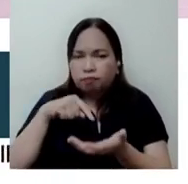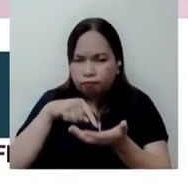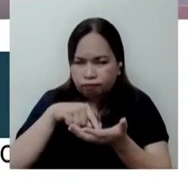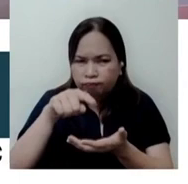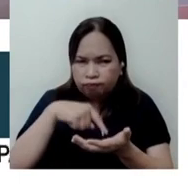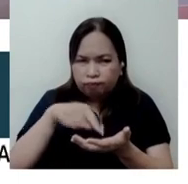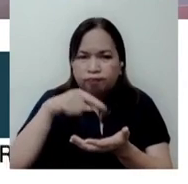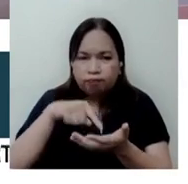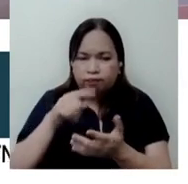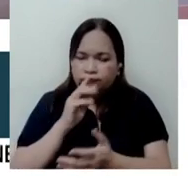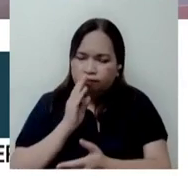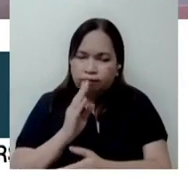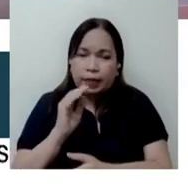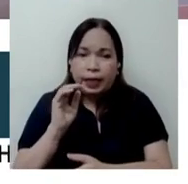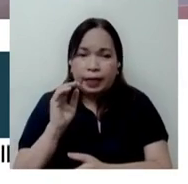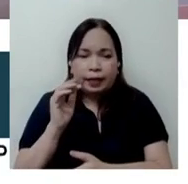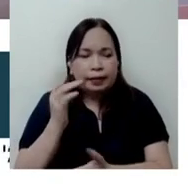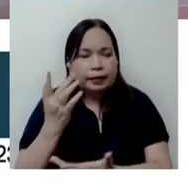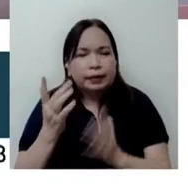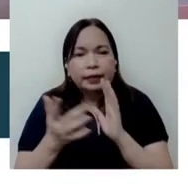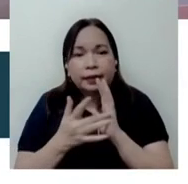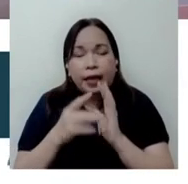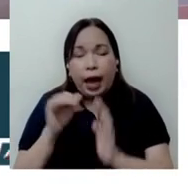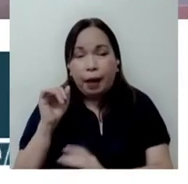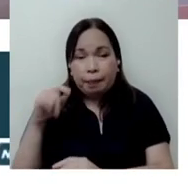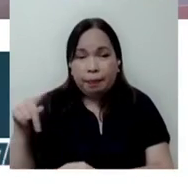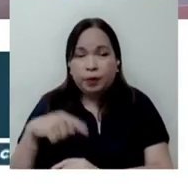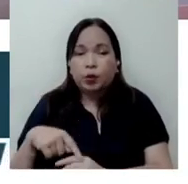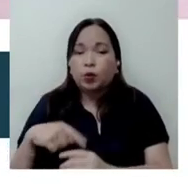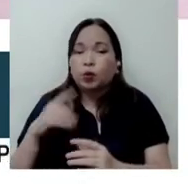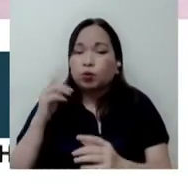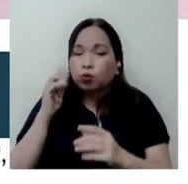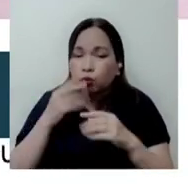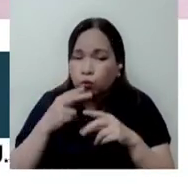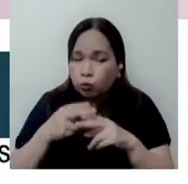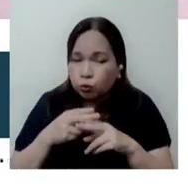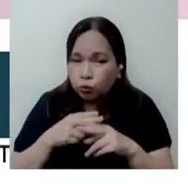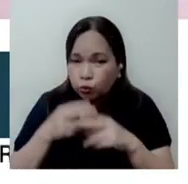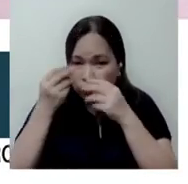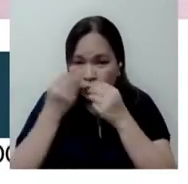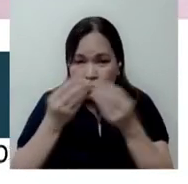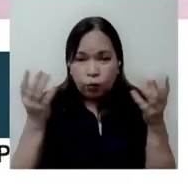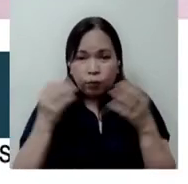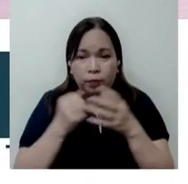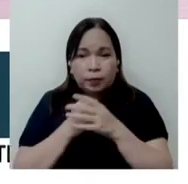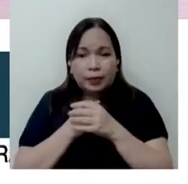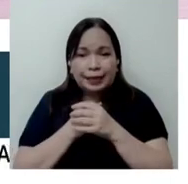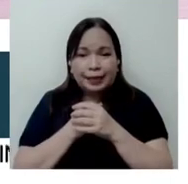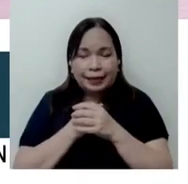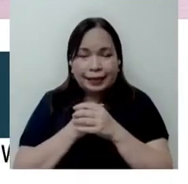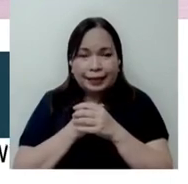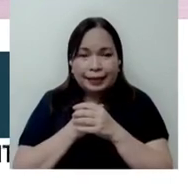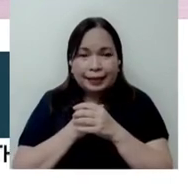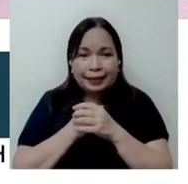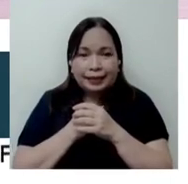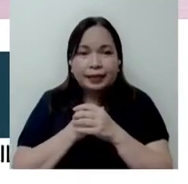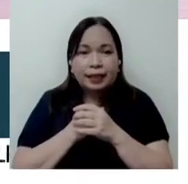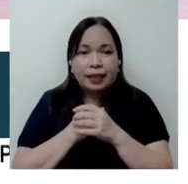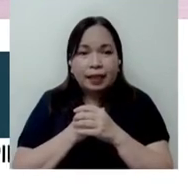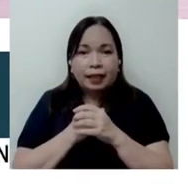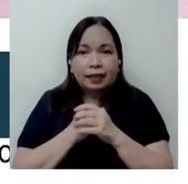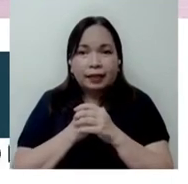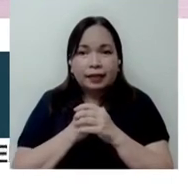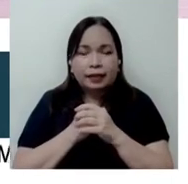eGovPay. eGovPay we will be launching soon, and we'd like to do it